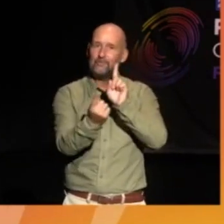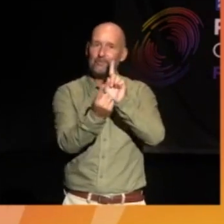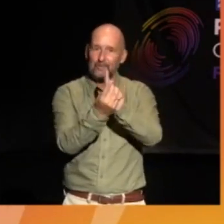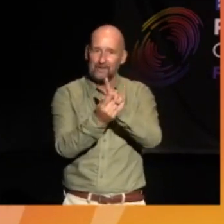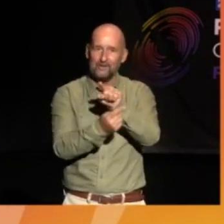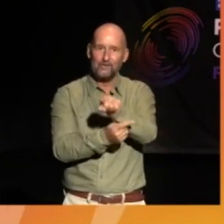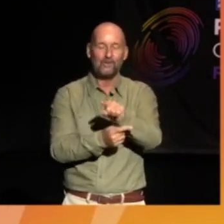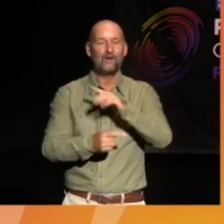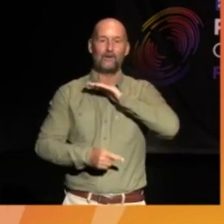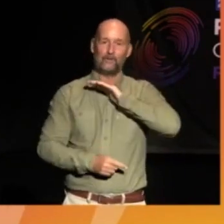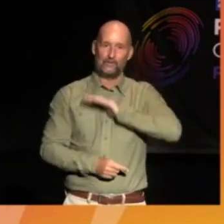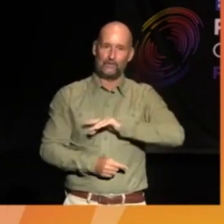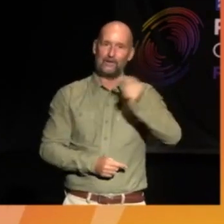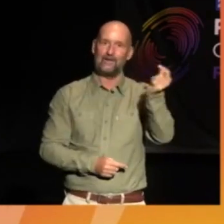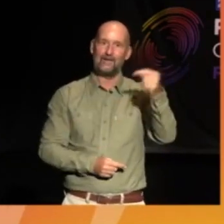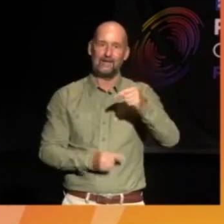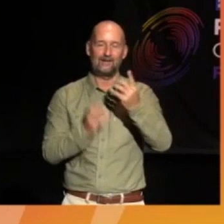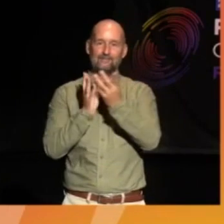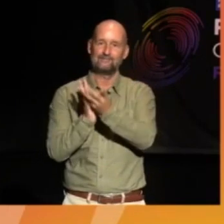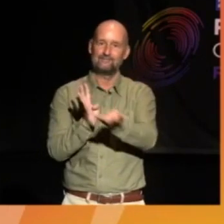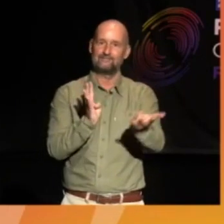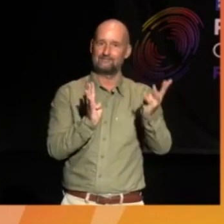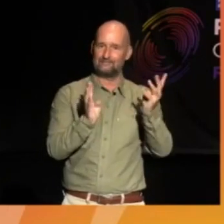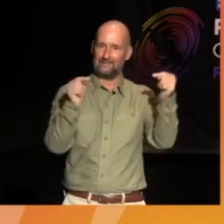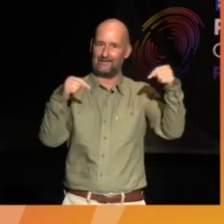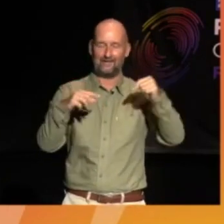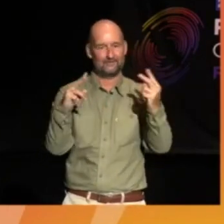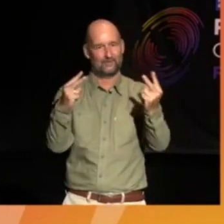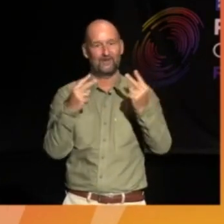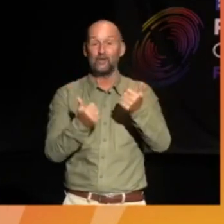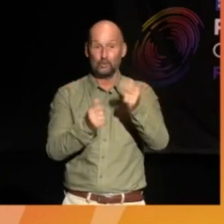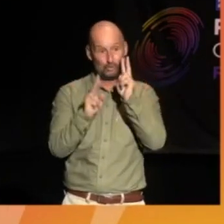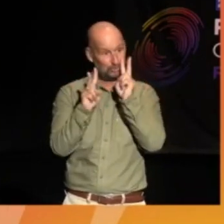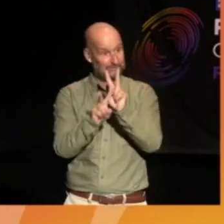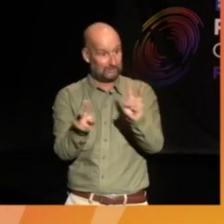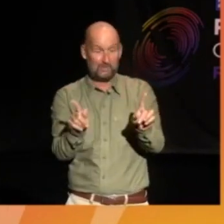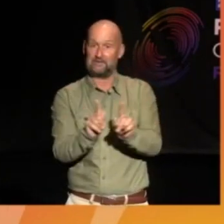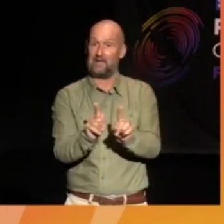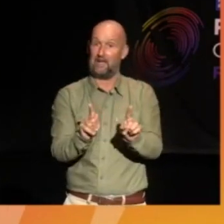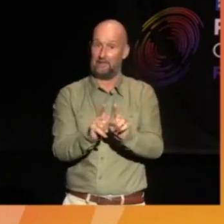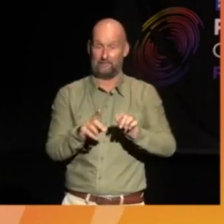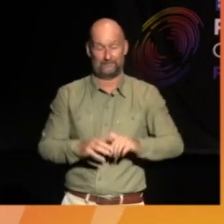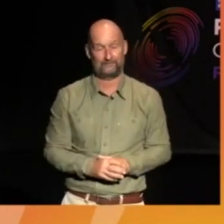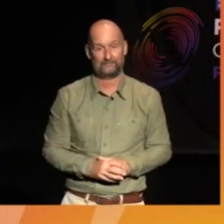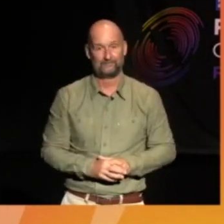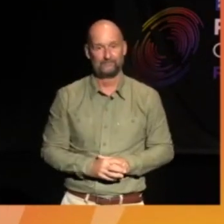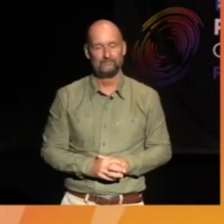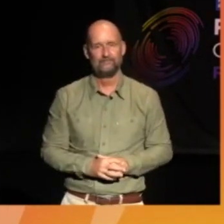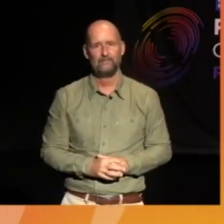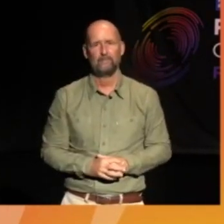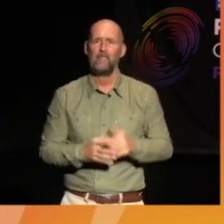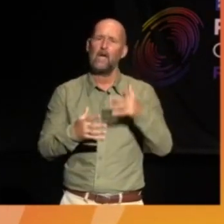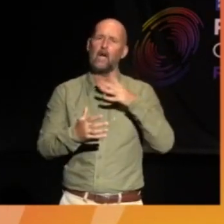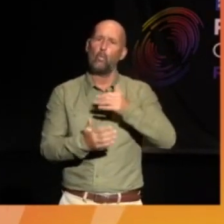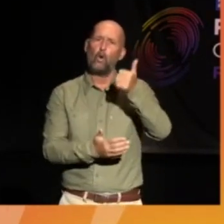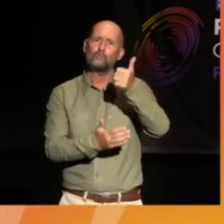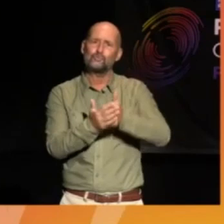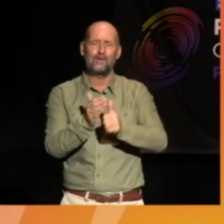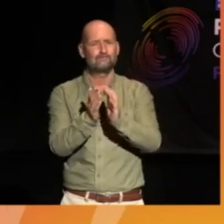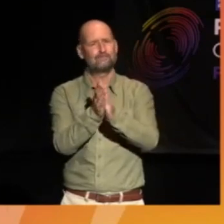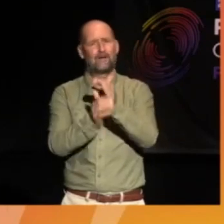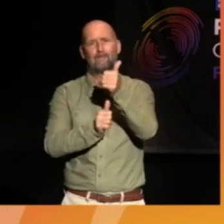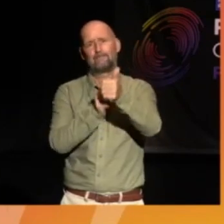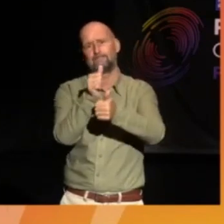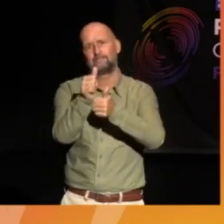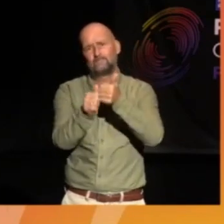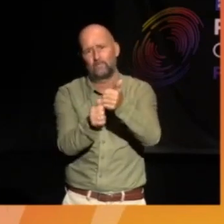pleased that you're here. People who are in the auditorium. Good to see you too. And I just wanted to start by congratulating